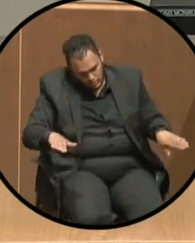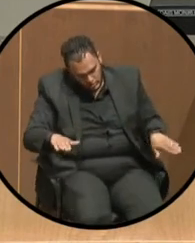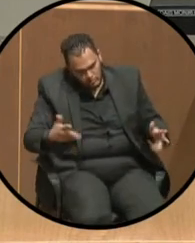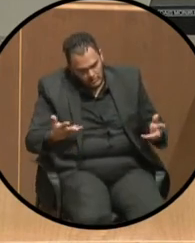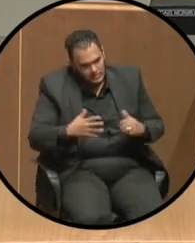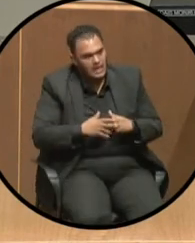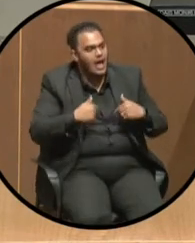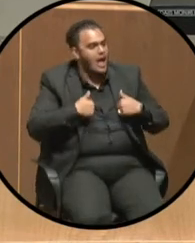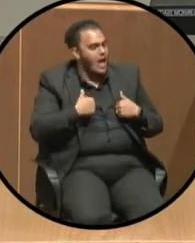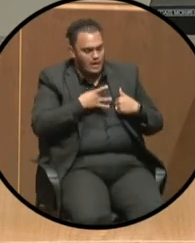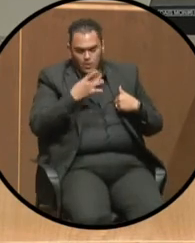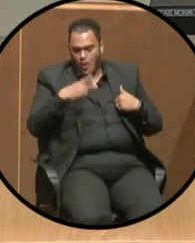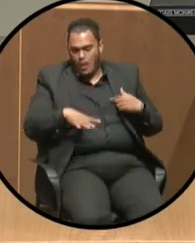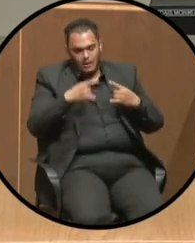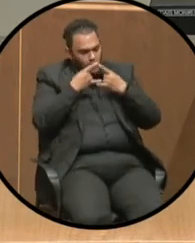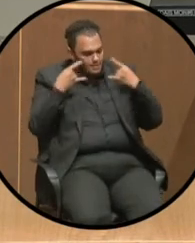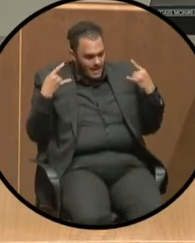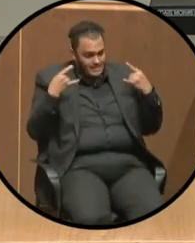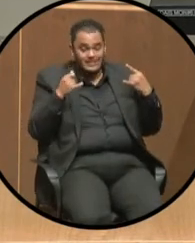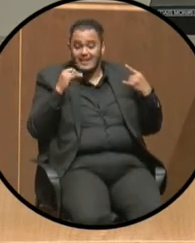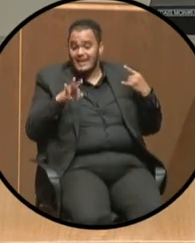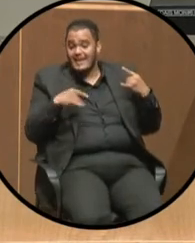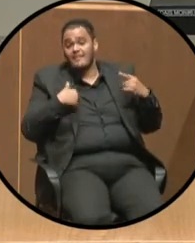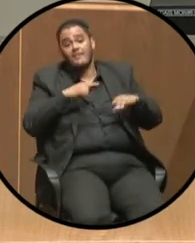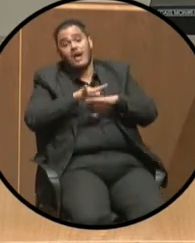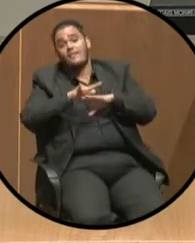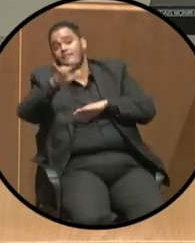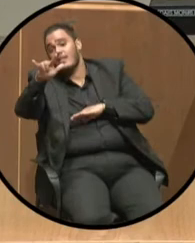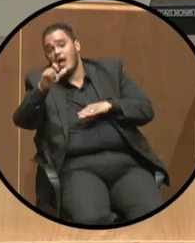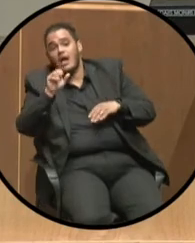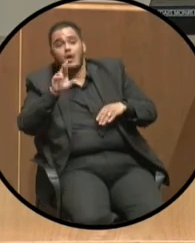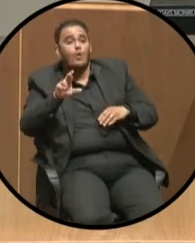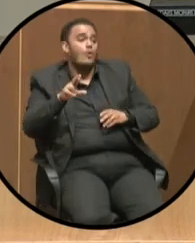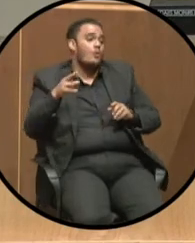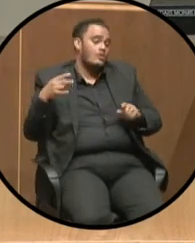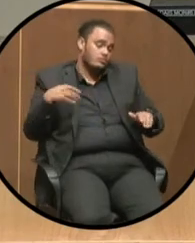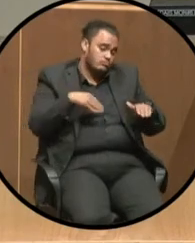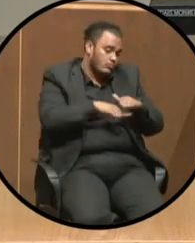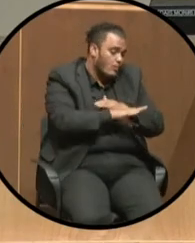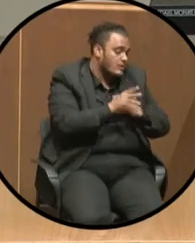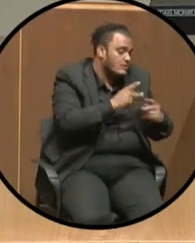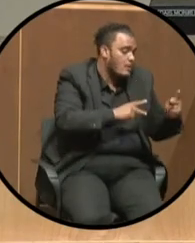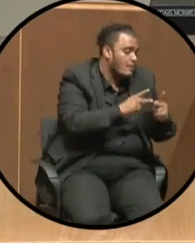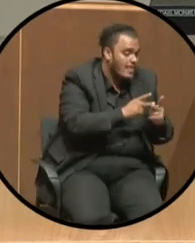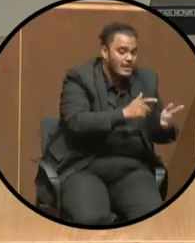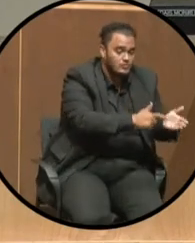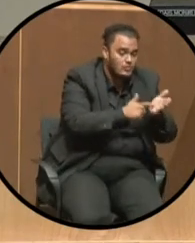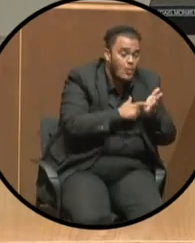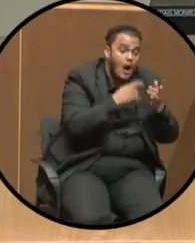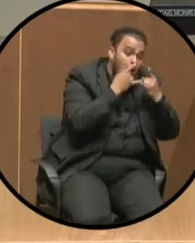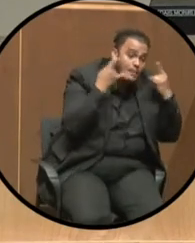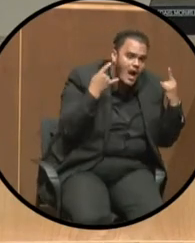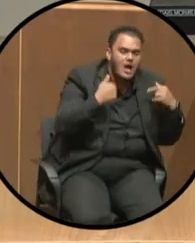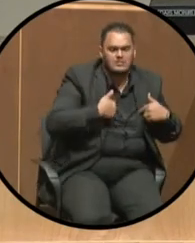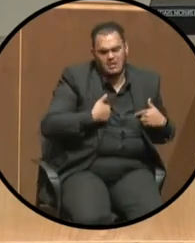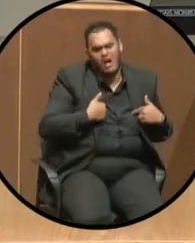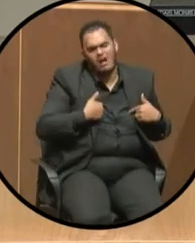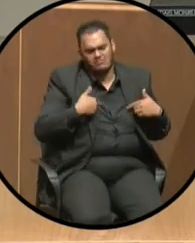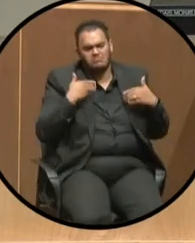I don't have an issue wearing a mask. If I fly, if I'm in a place that mandates a mask, I will gladly put my mask on